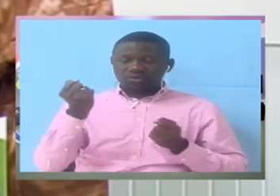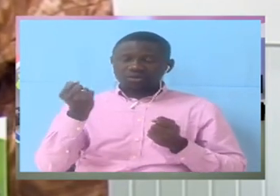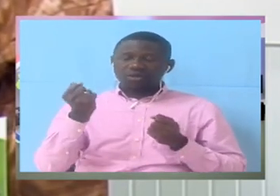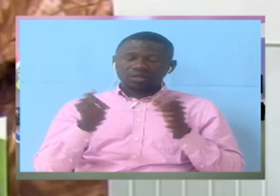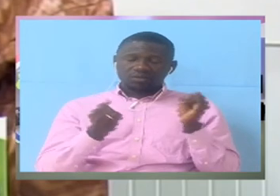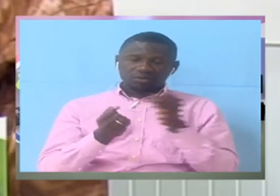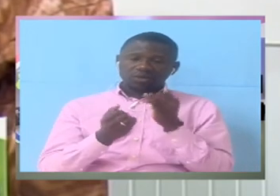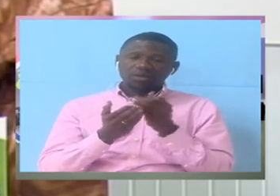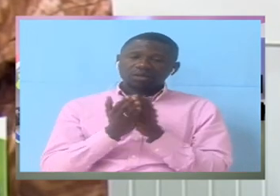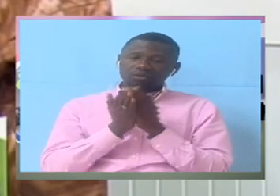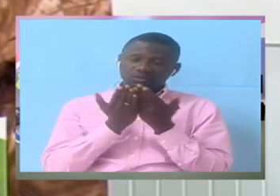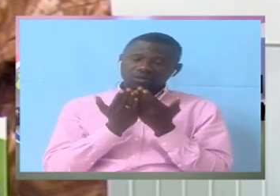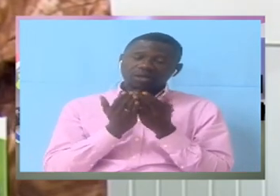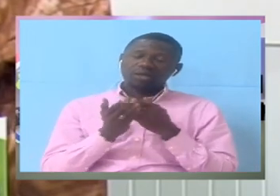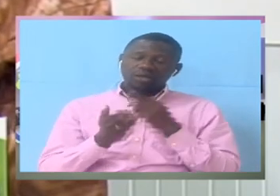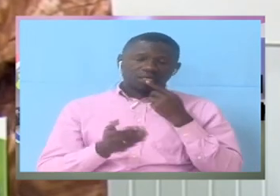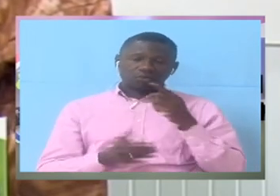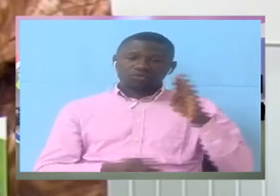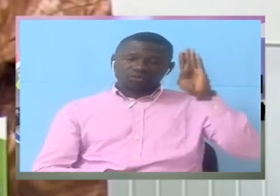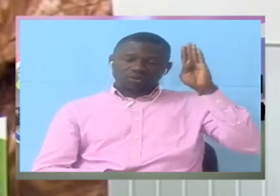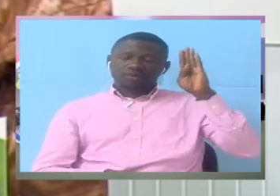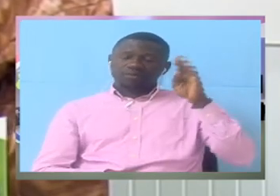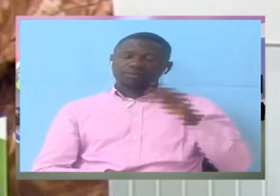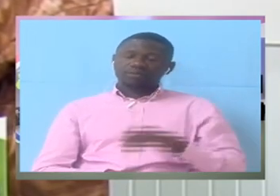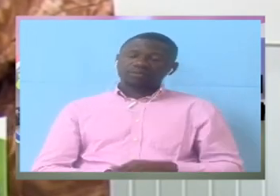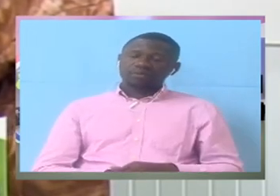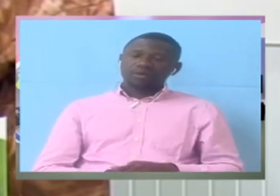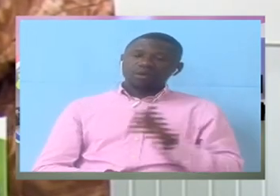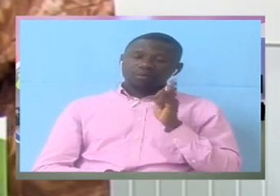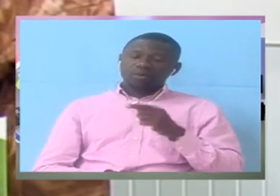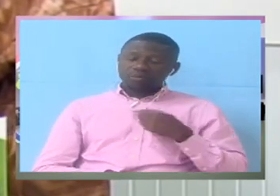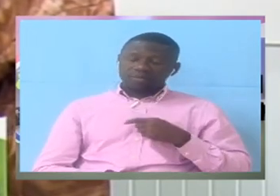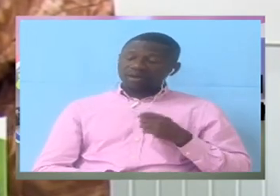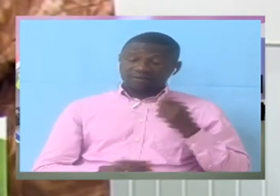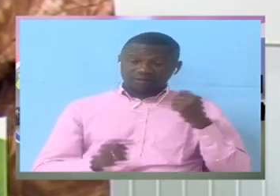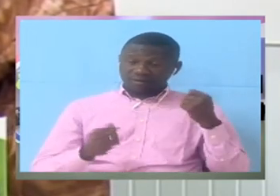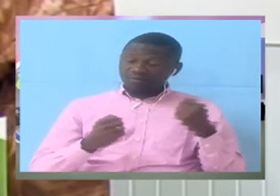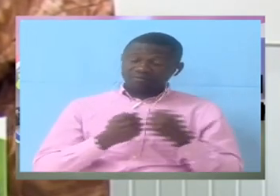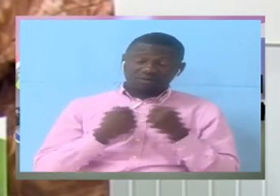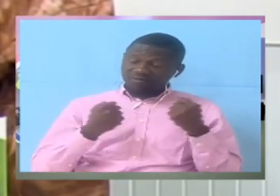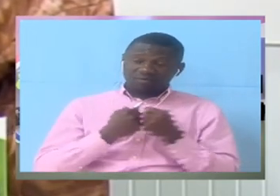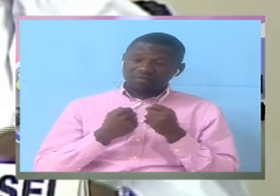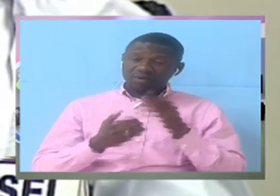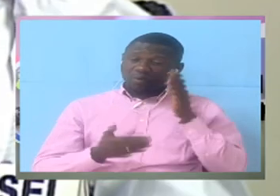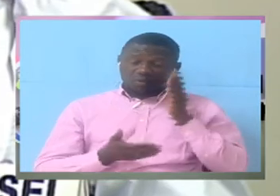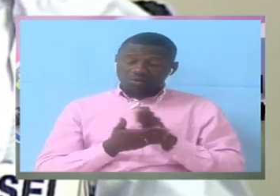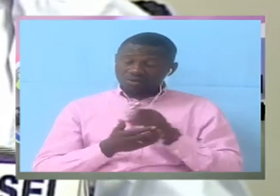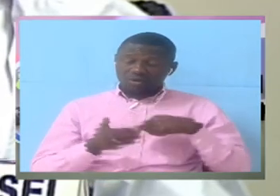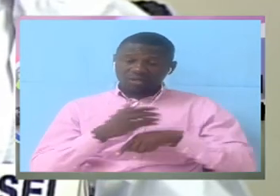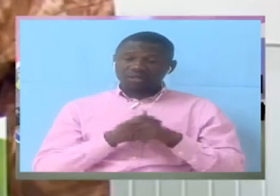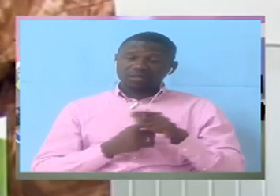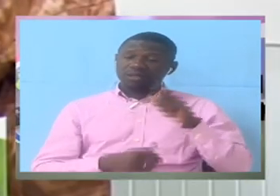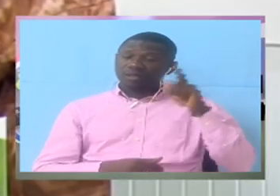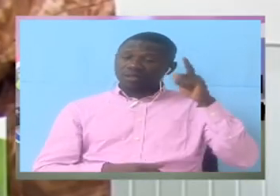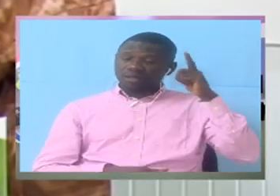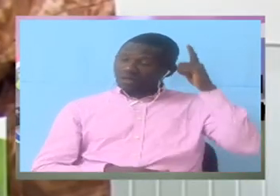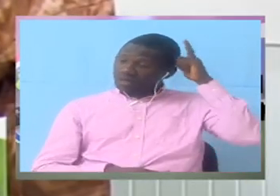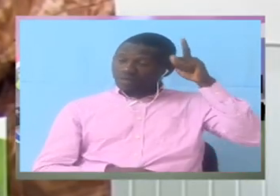Quran and swore. I didn't fire at Farafeni. But I fought really in Liberia. And in Baobolong?